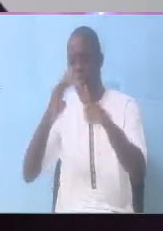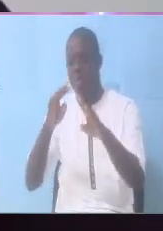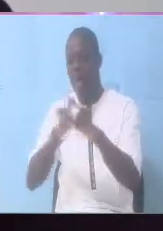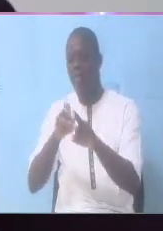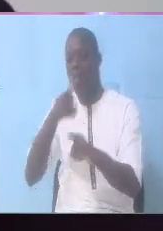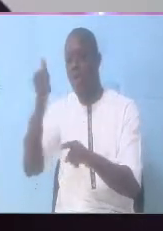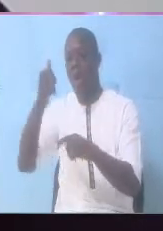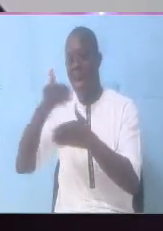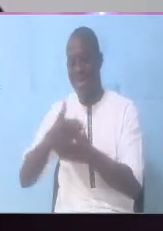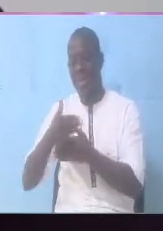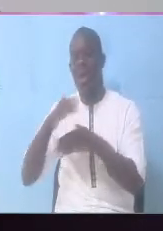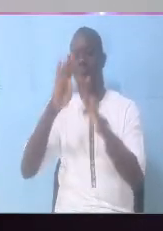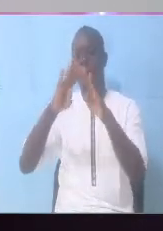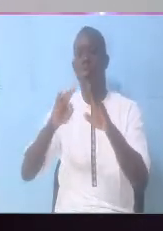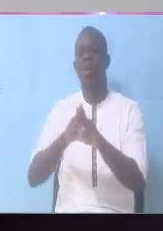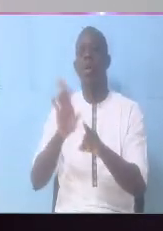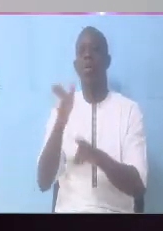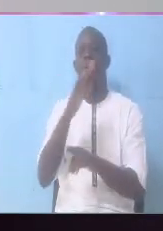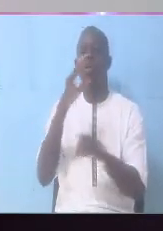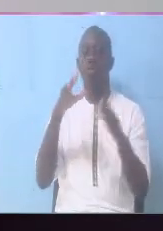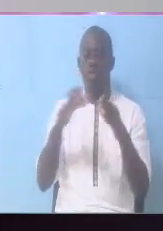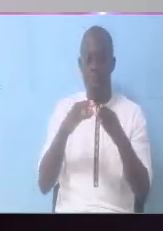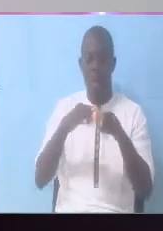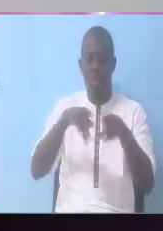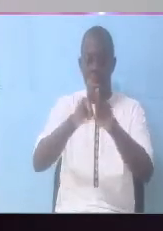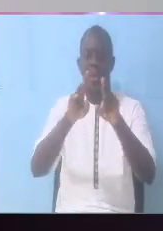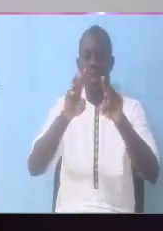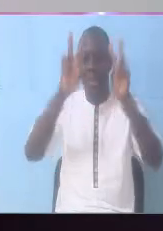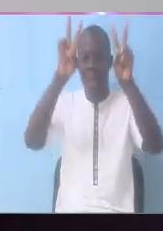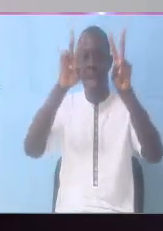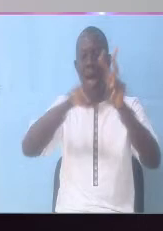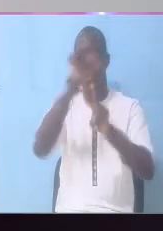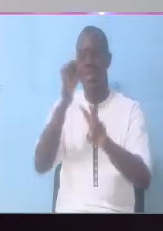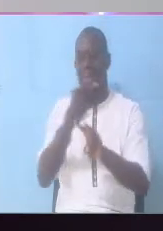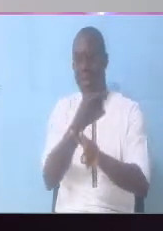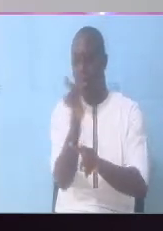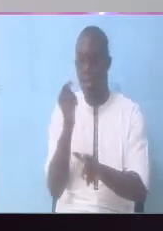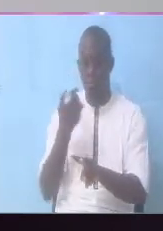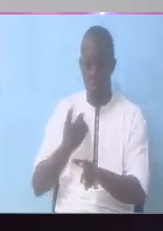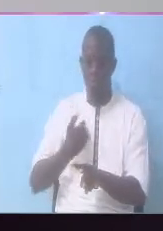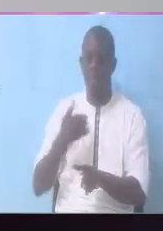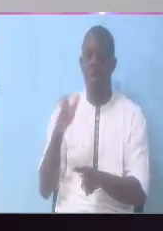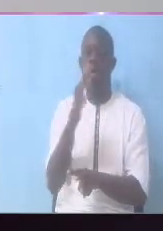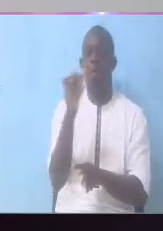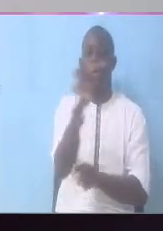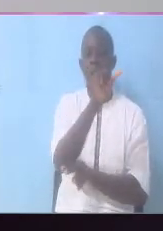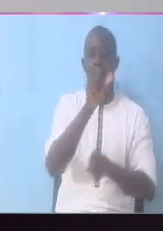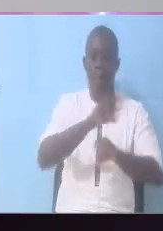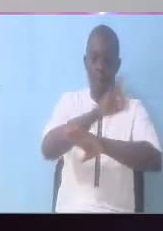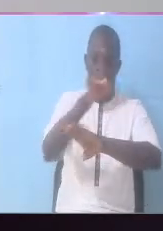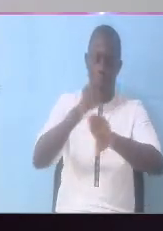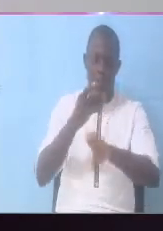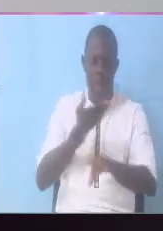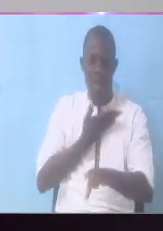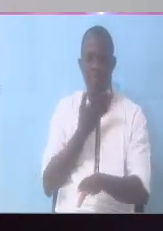inside there with Jame and these people. Bungol menu bije bung sabanjango bije dame ya lonko